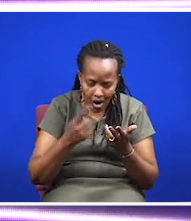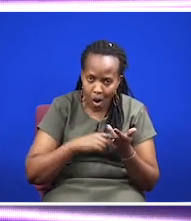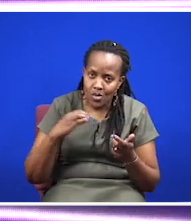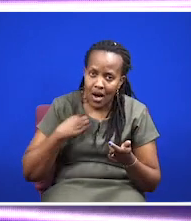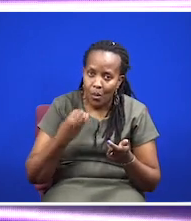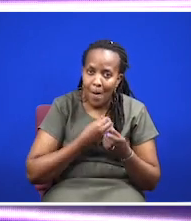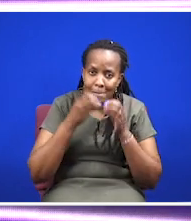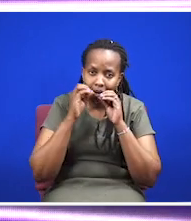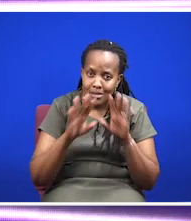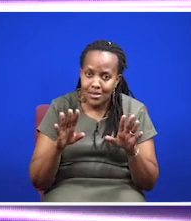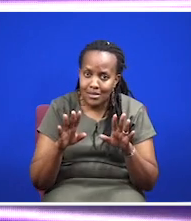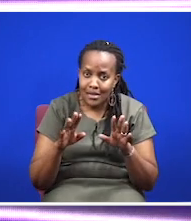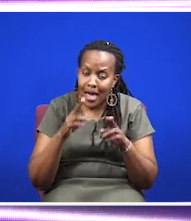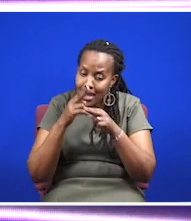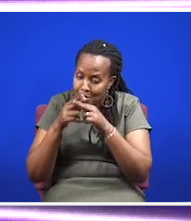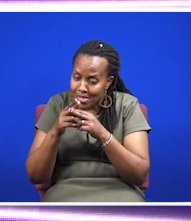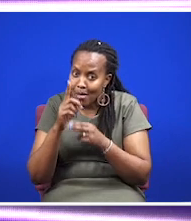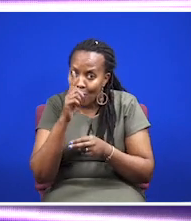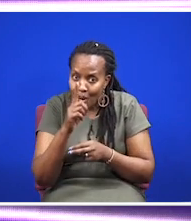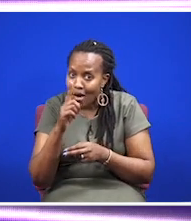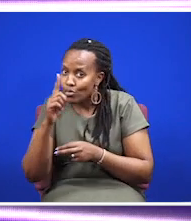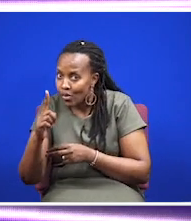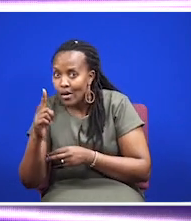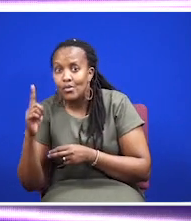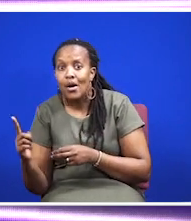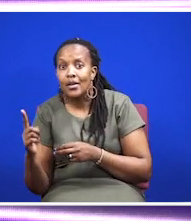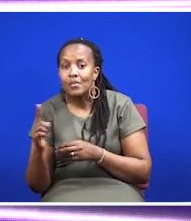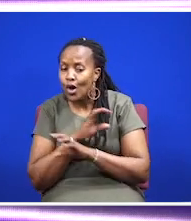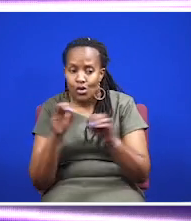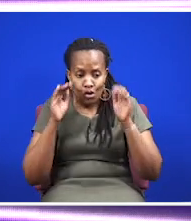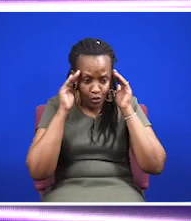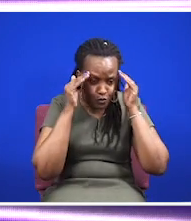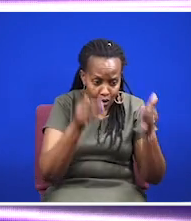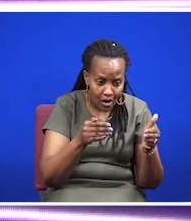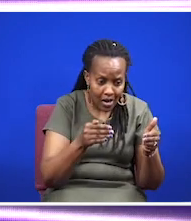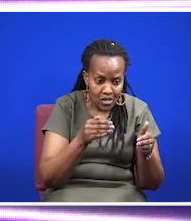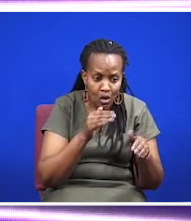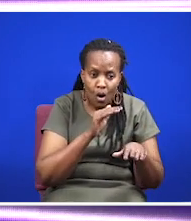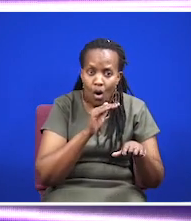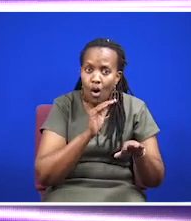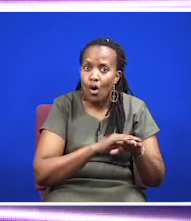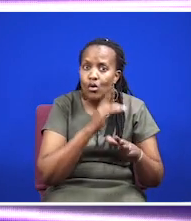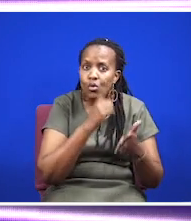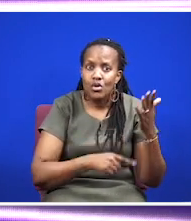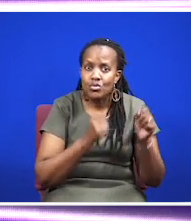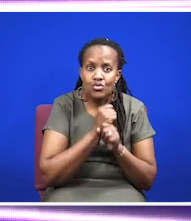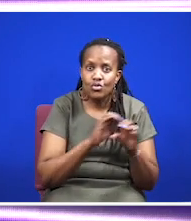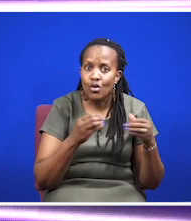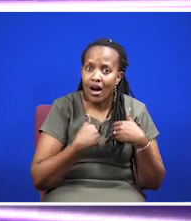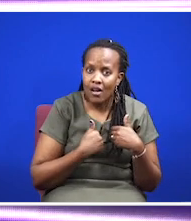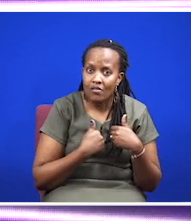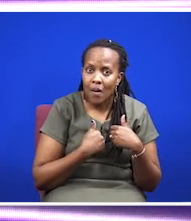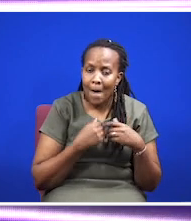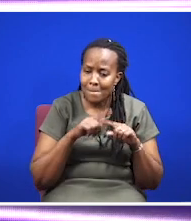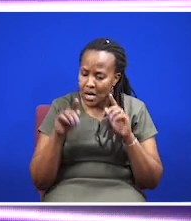one, and not focus on our needs and our wants, and we will be surprised at what God has done